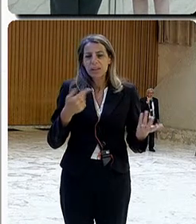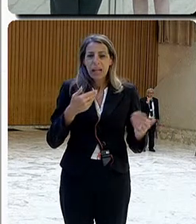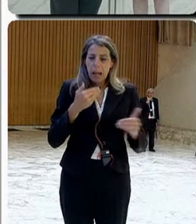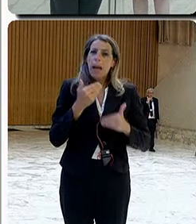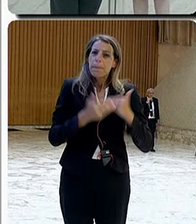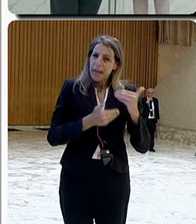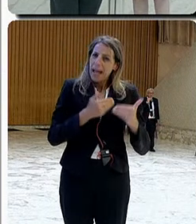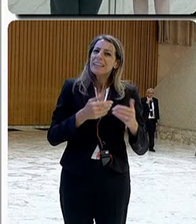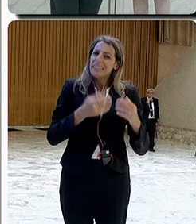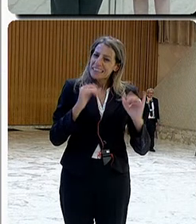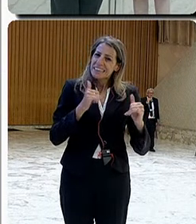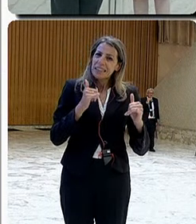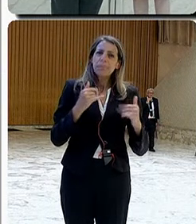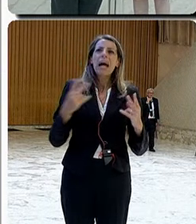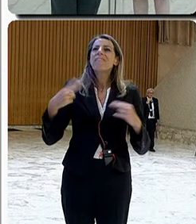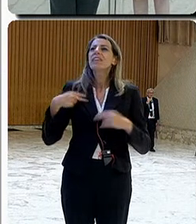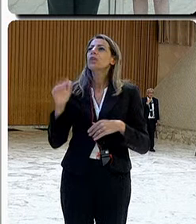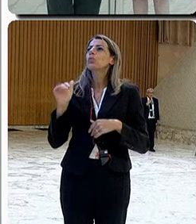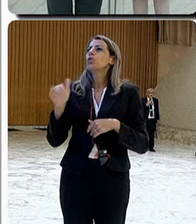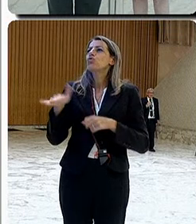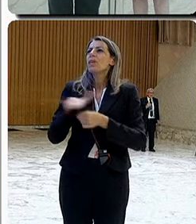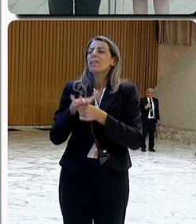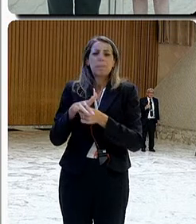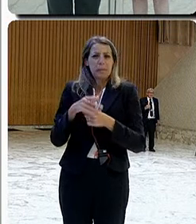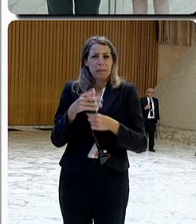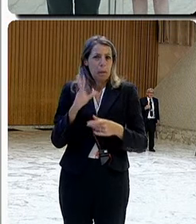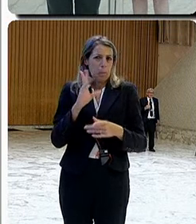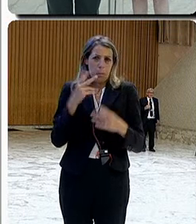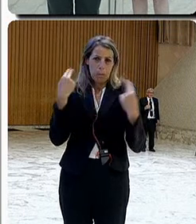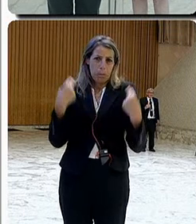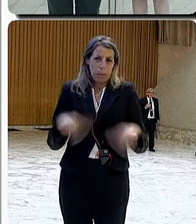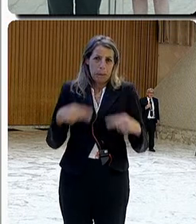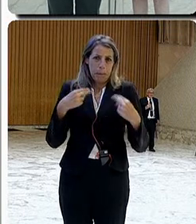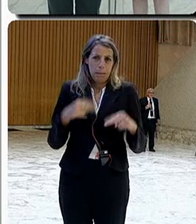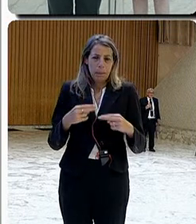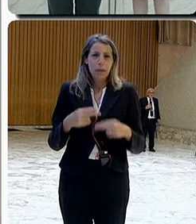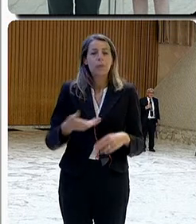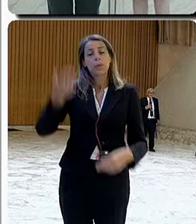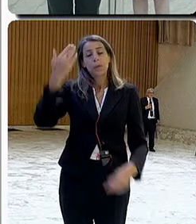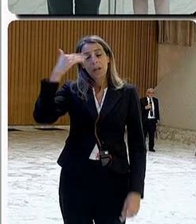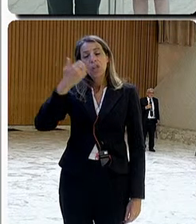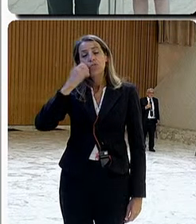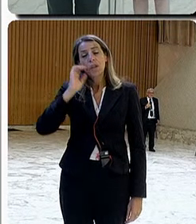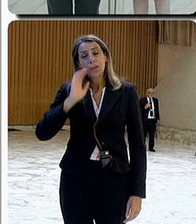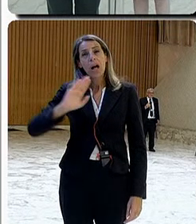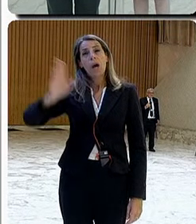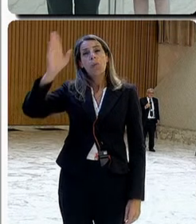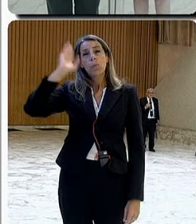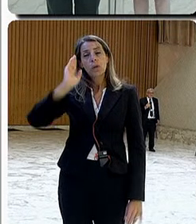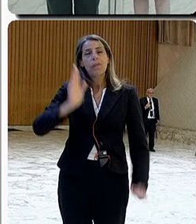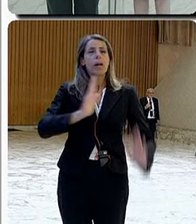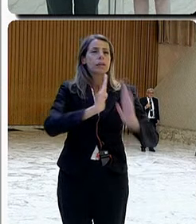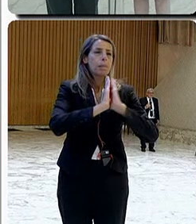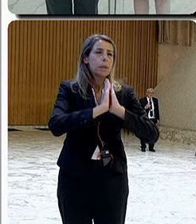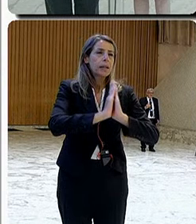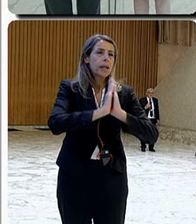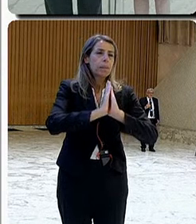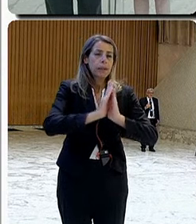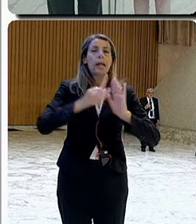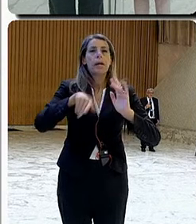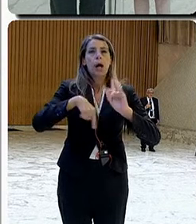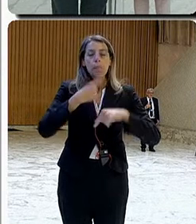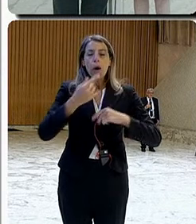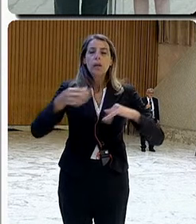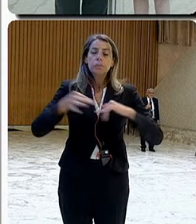family life. Parents often tell us, "I used to have a great prayer life before I got married and had kids."